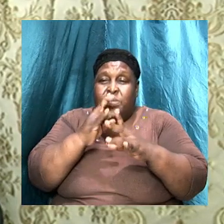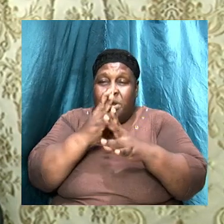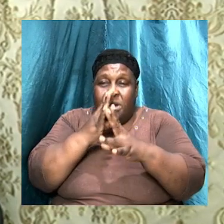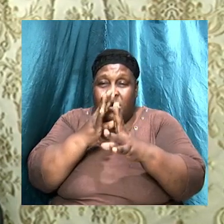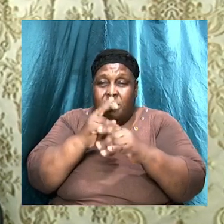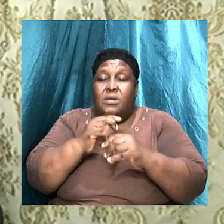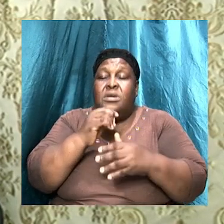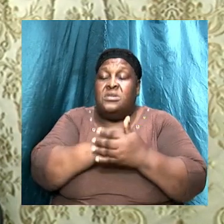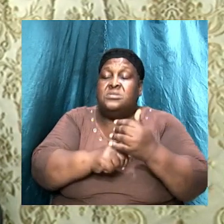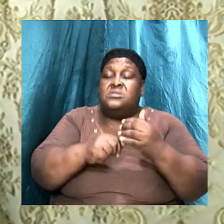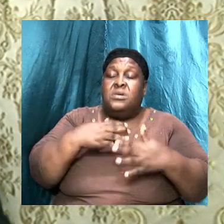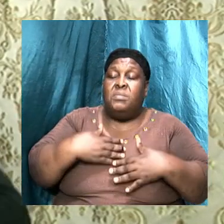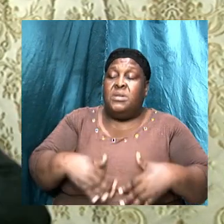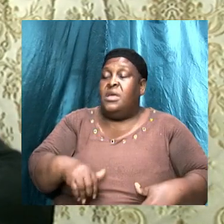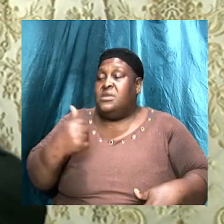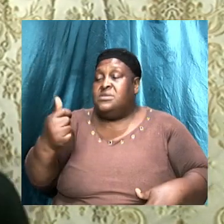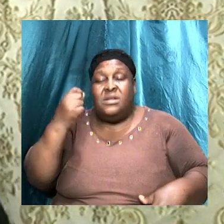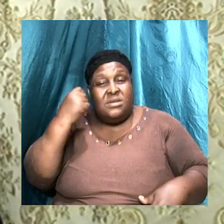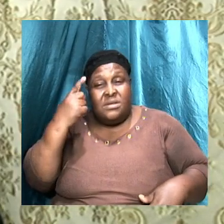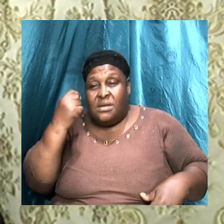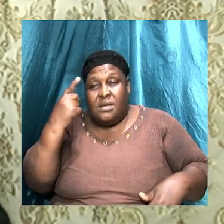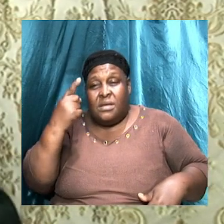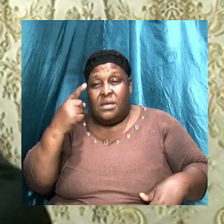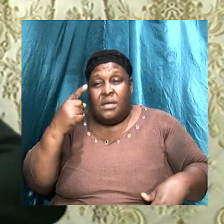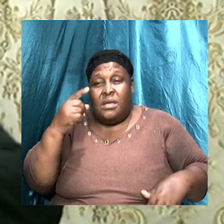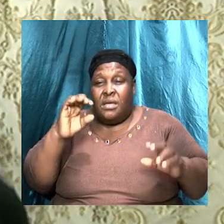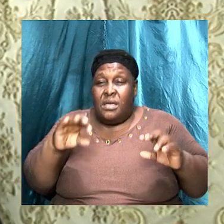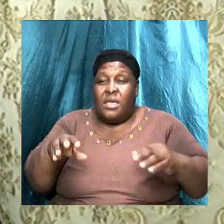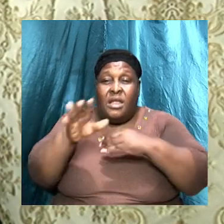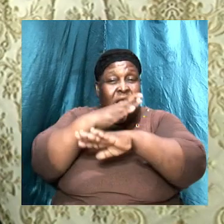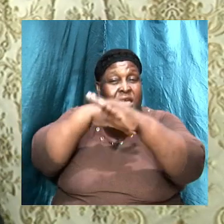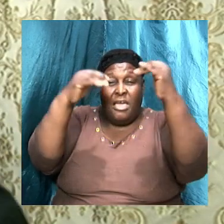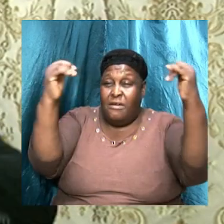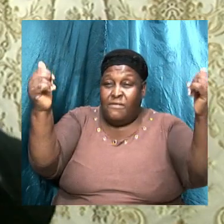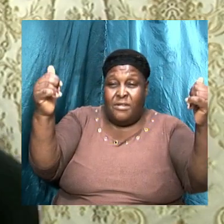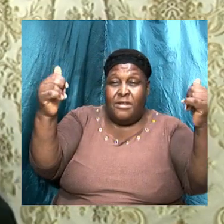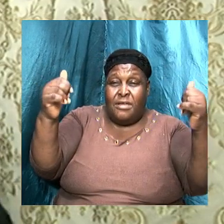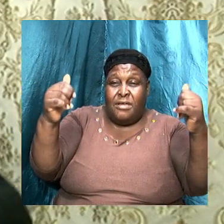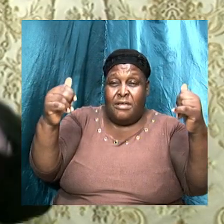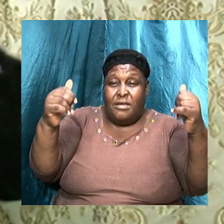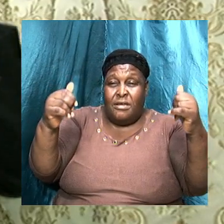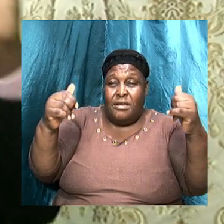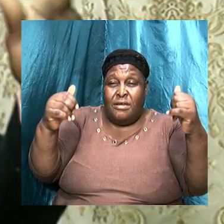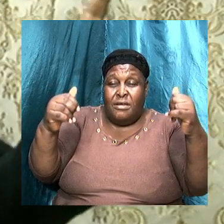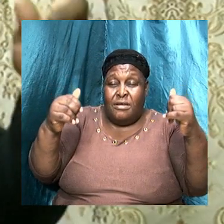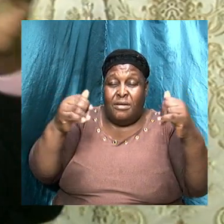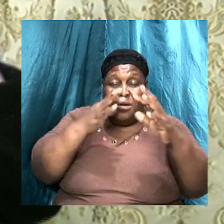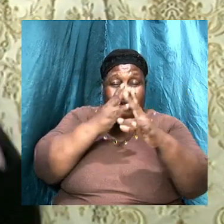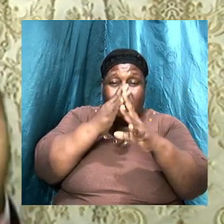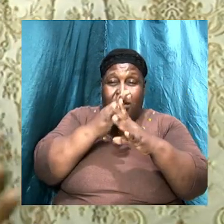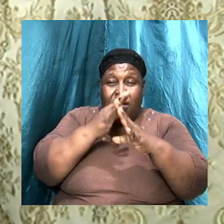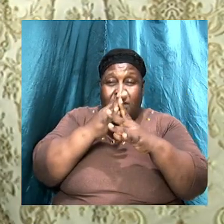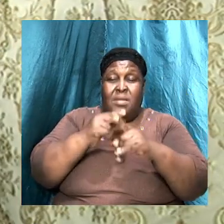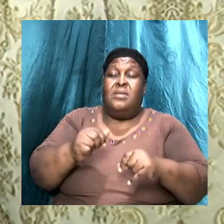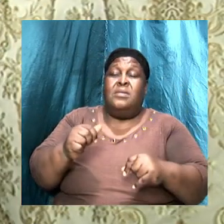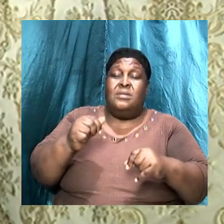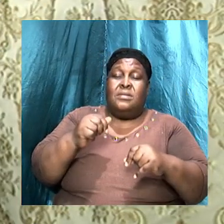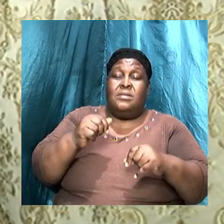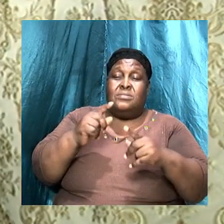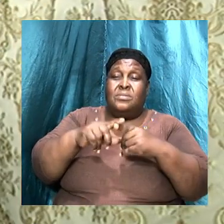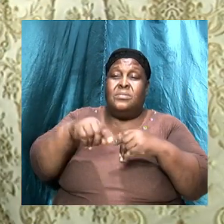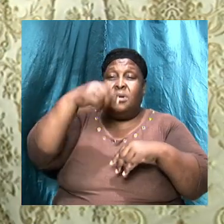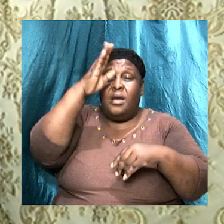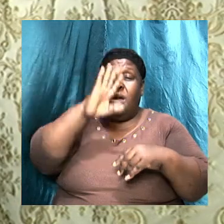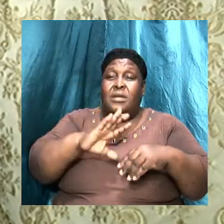is being said but it can be heavenly when we talk in tongues the Bible says that we talk to God and we magnify him